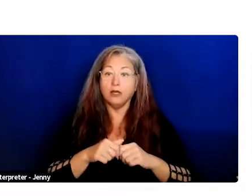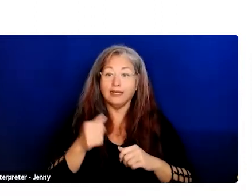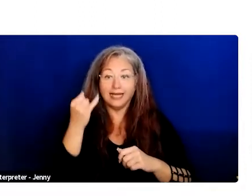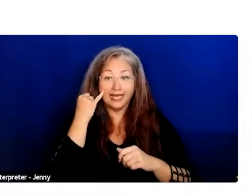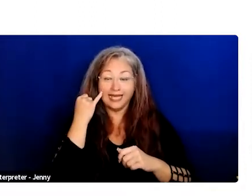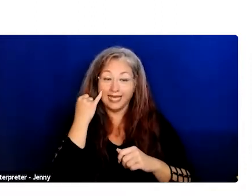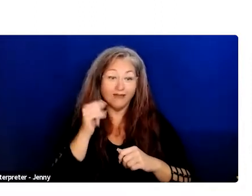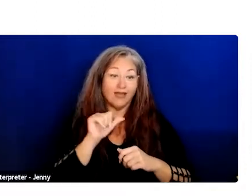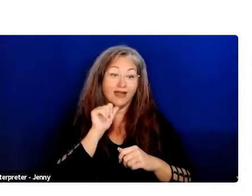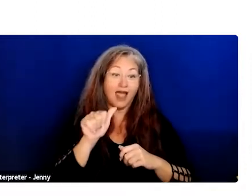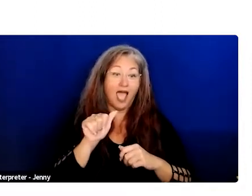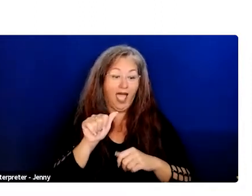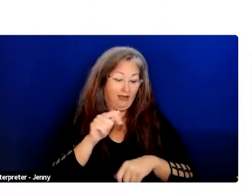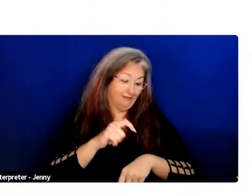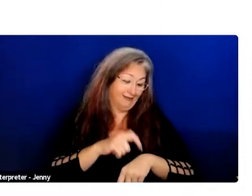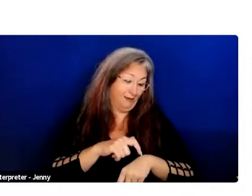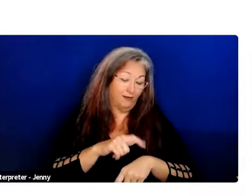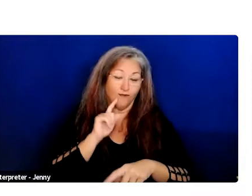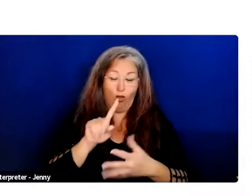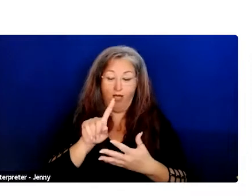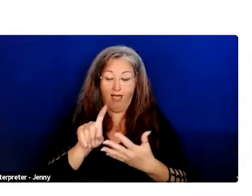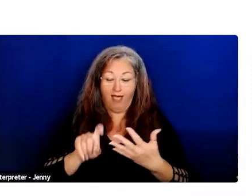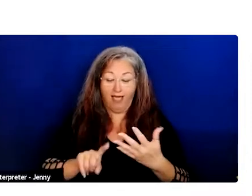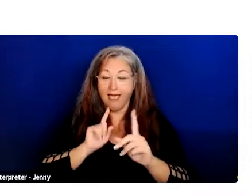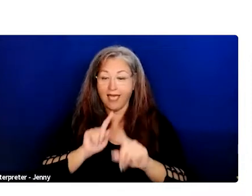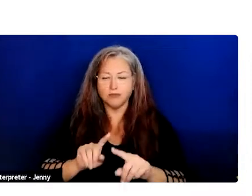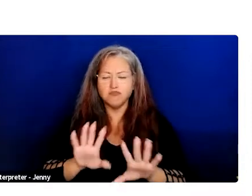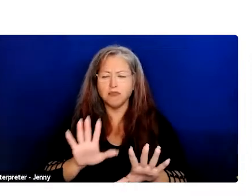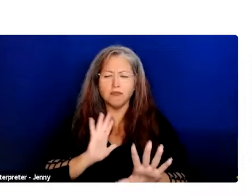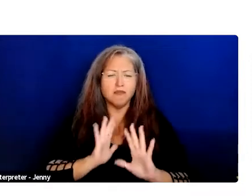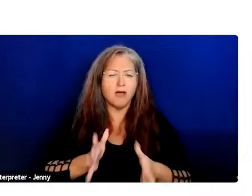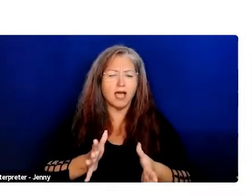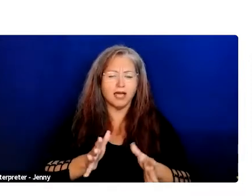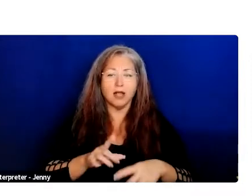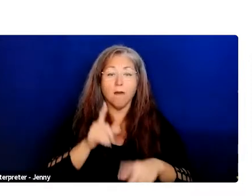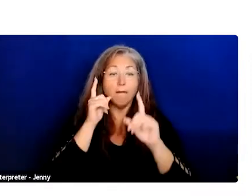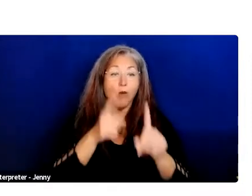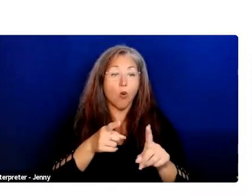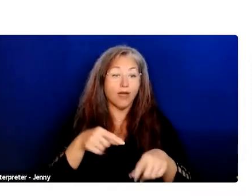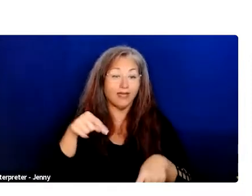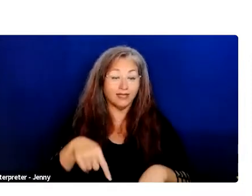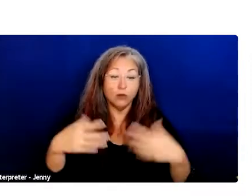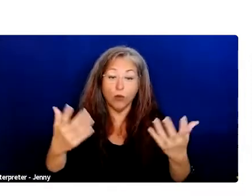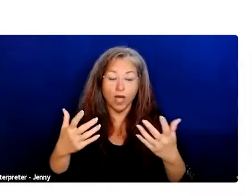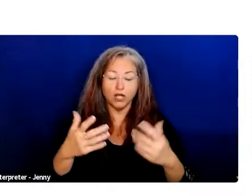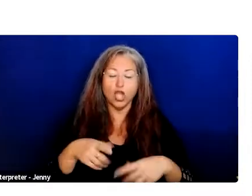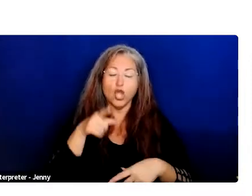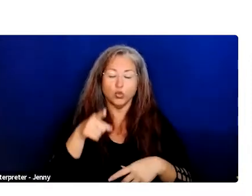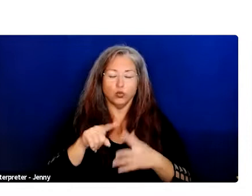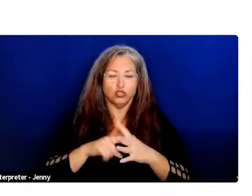down to all of the answers, that's okay. That's the point. The point is to get everybody in this room thinking